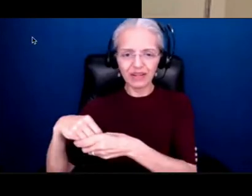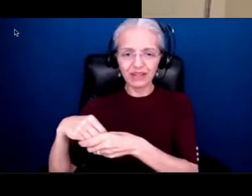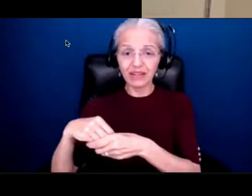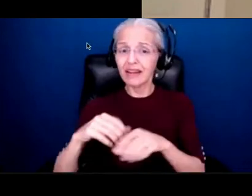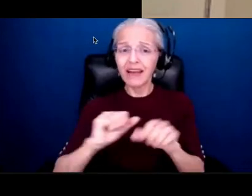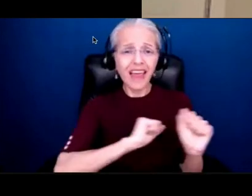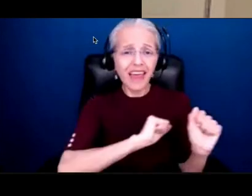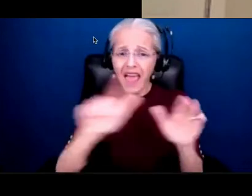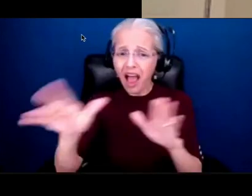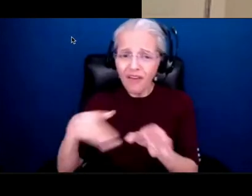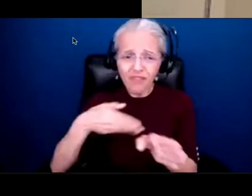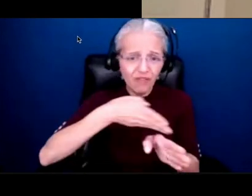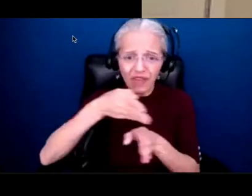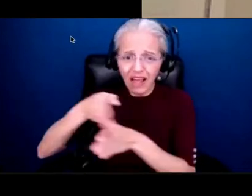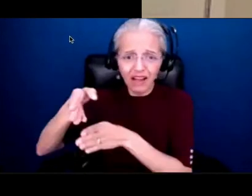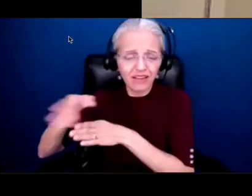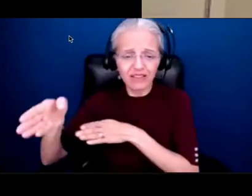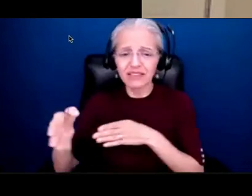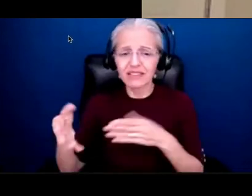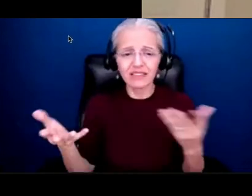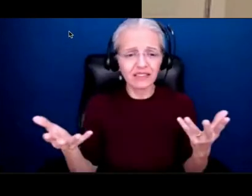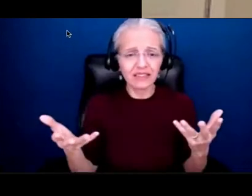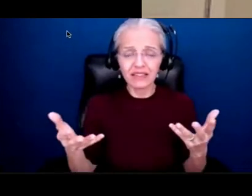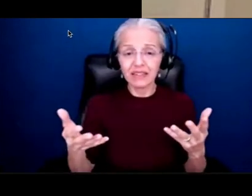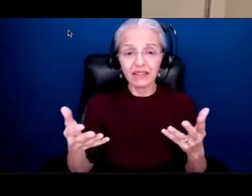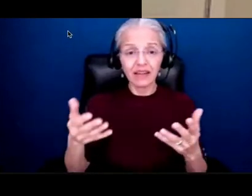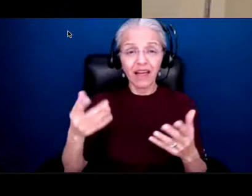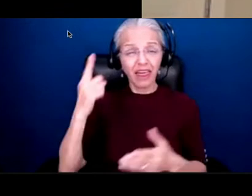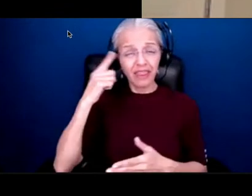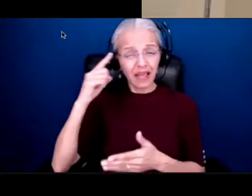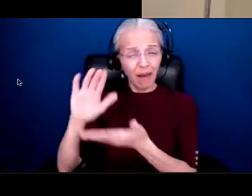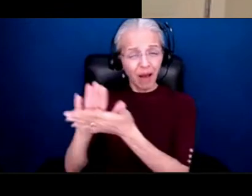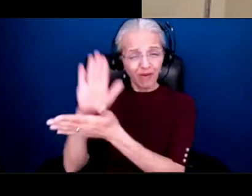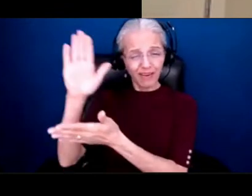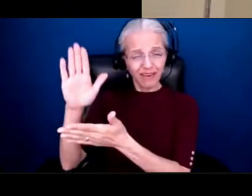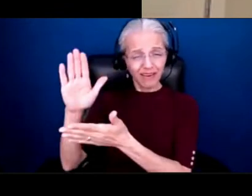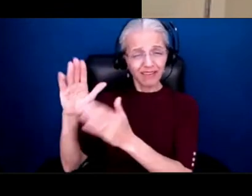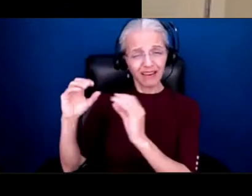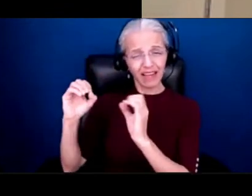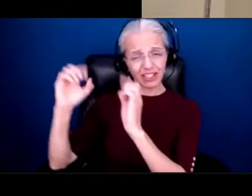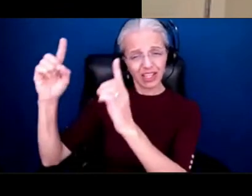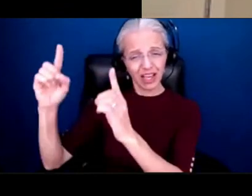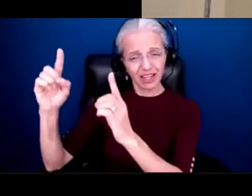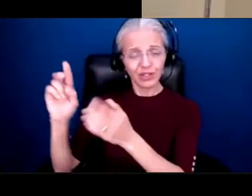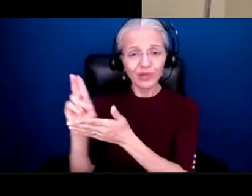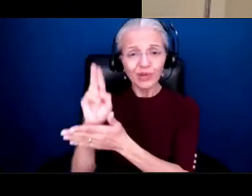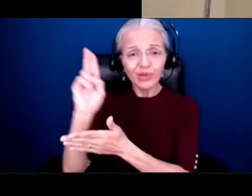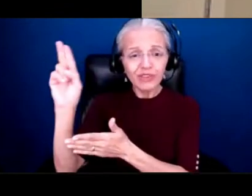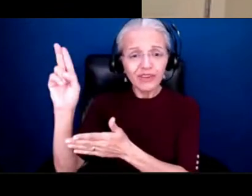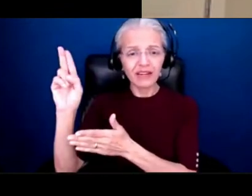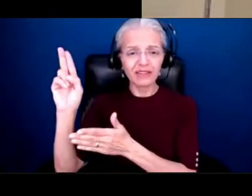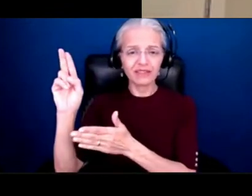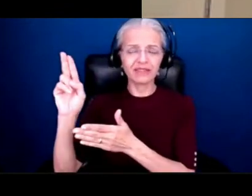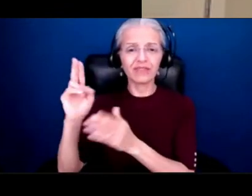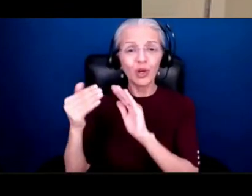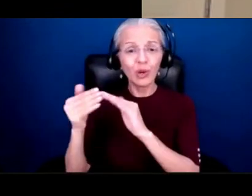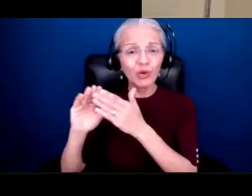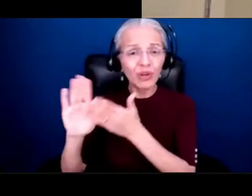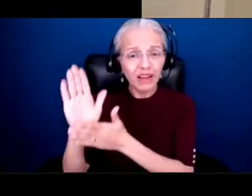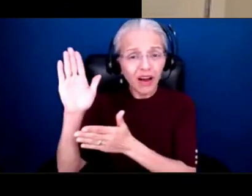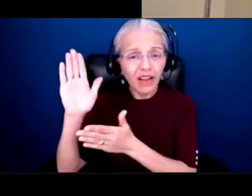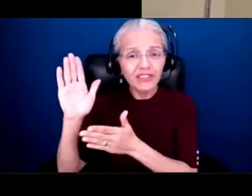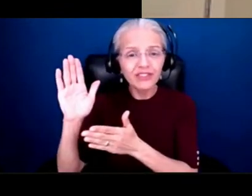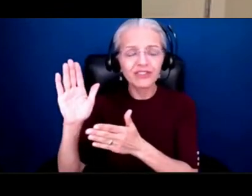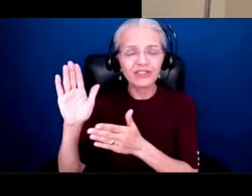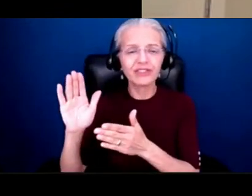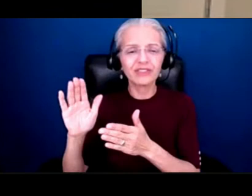Like, we can think about academia, right? Just universities and community colleges. Think